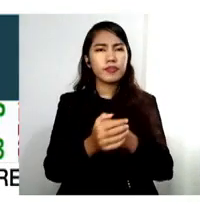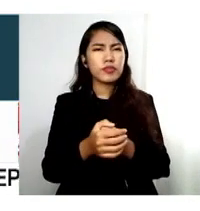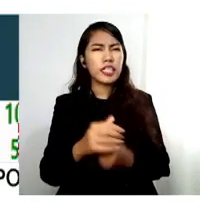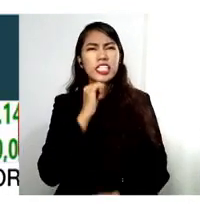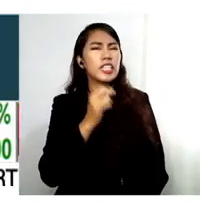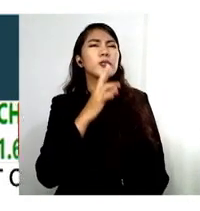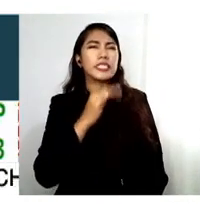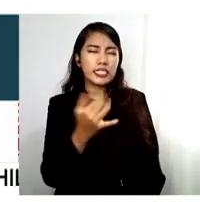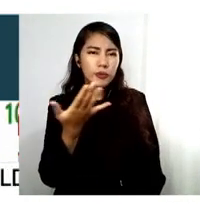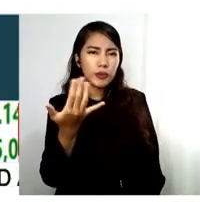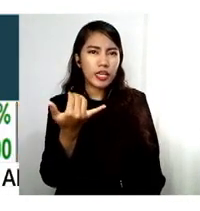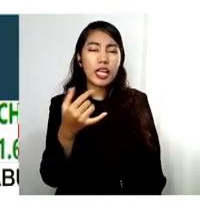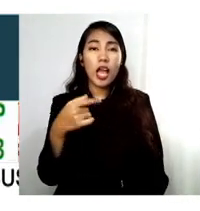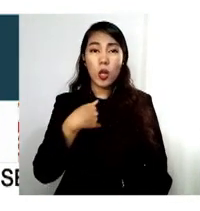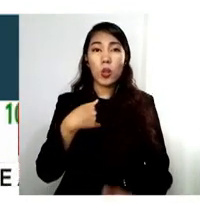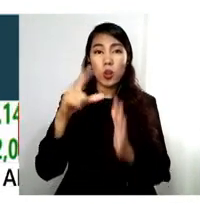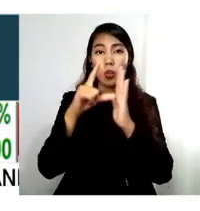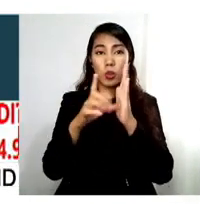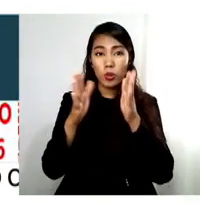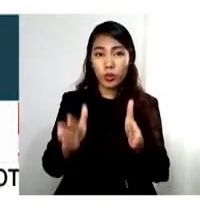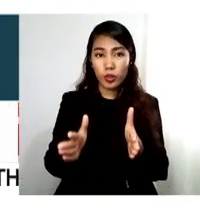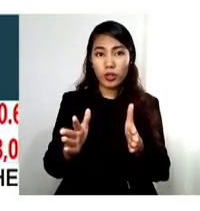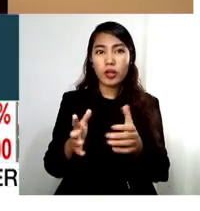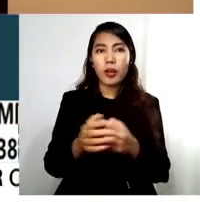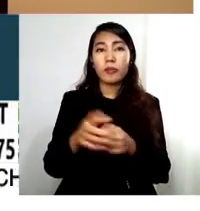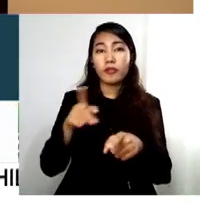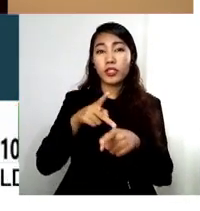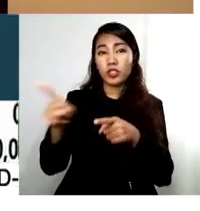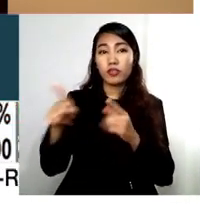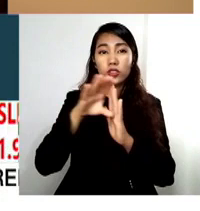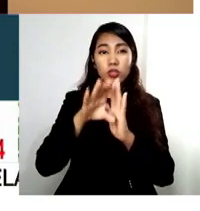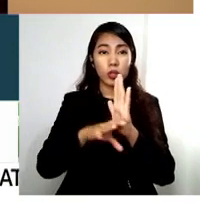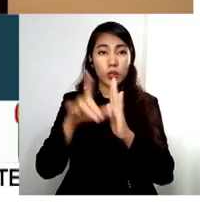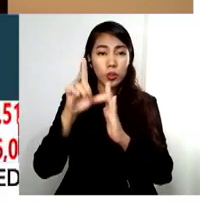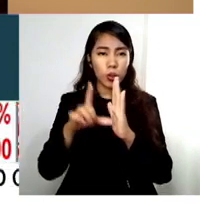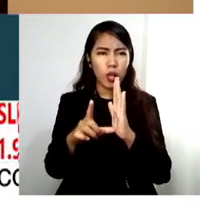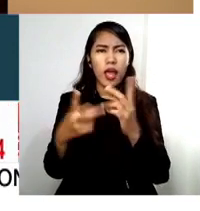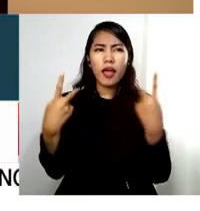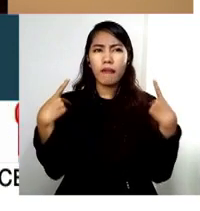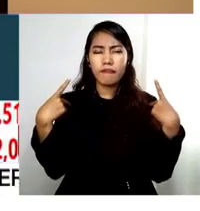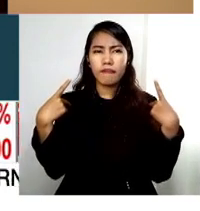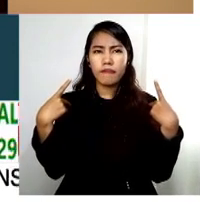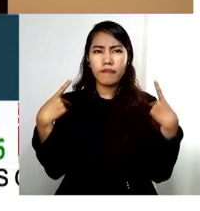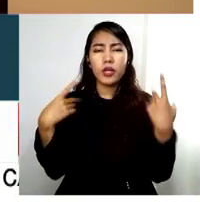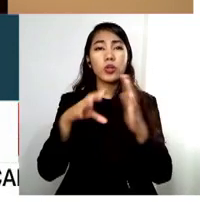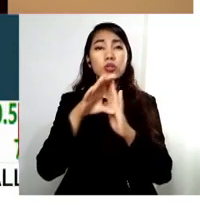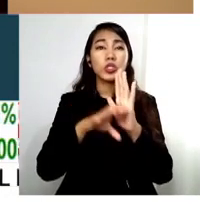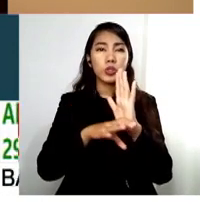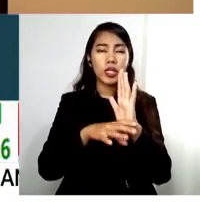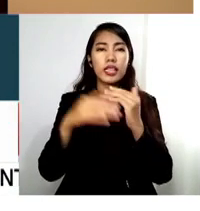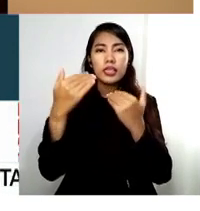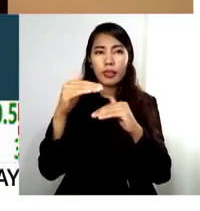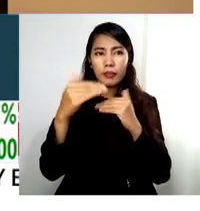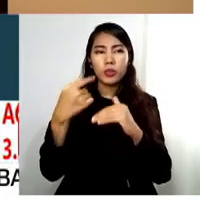because as a lawyer and as a professor of constitutional law, there are constitutional bounds, no, that should be honored.